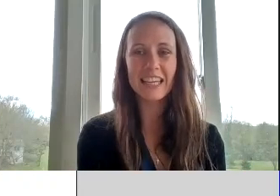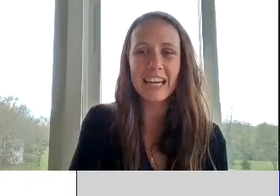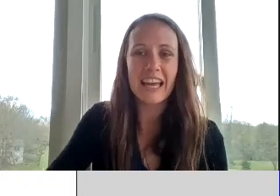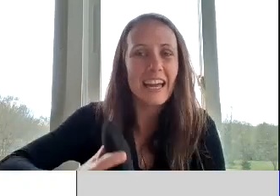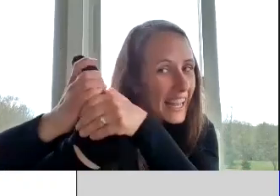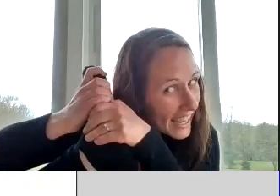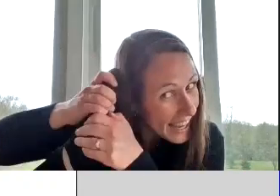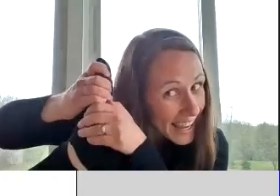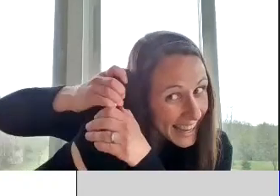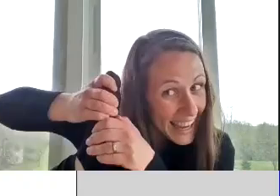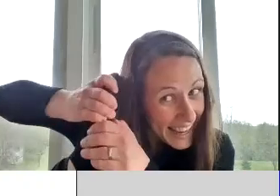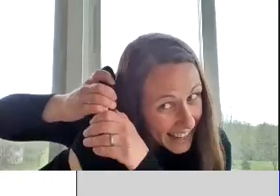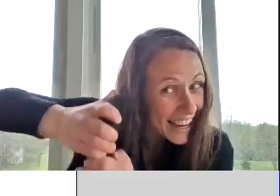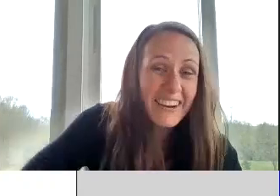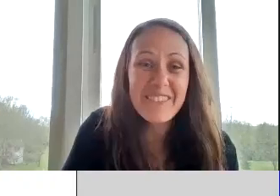Look.